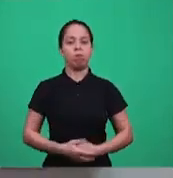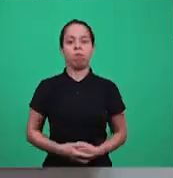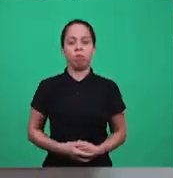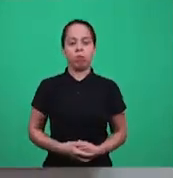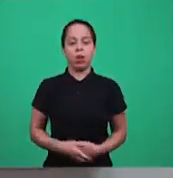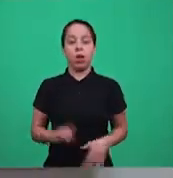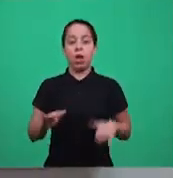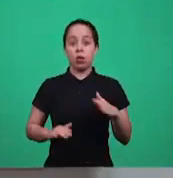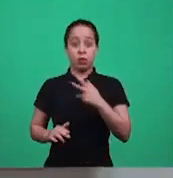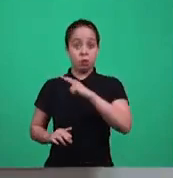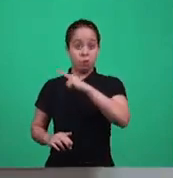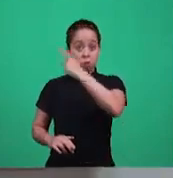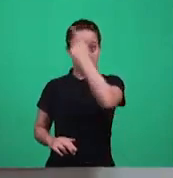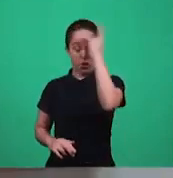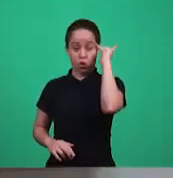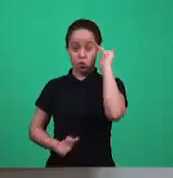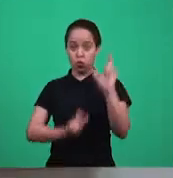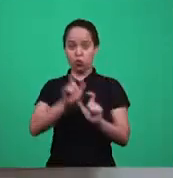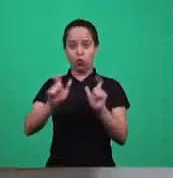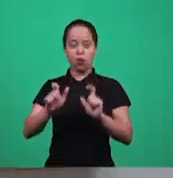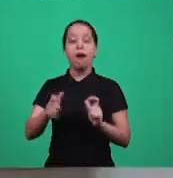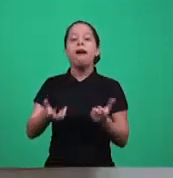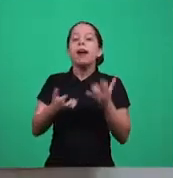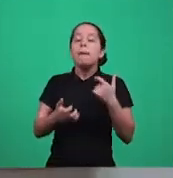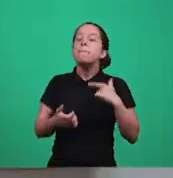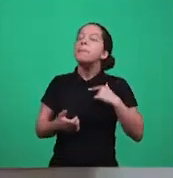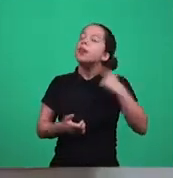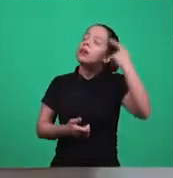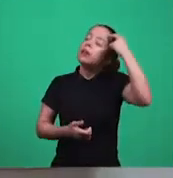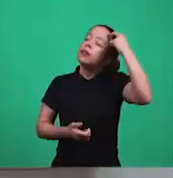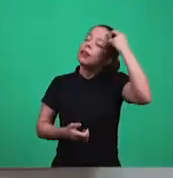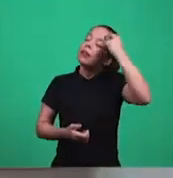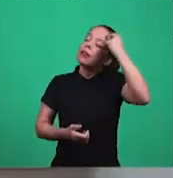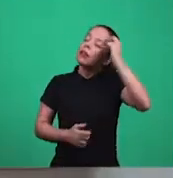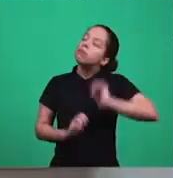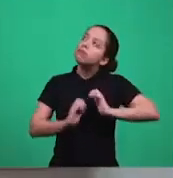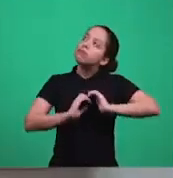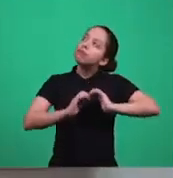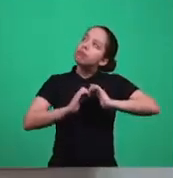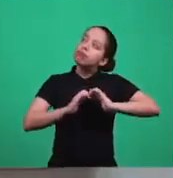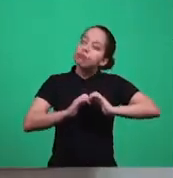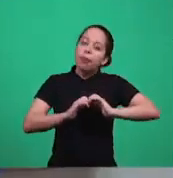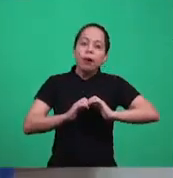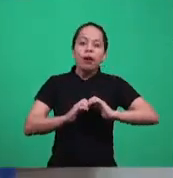life. People many times want to change their thoughts.